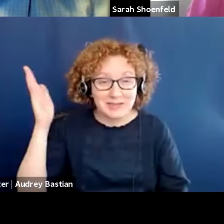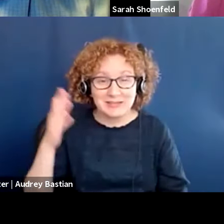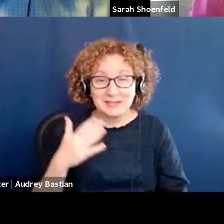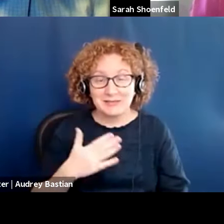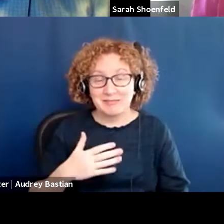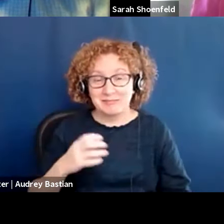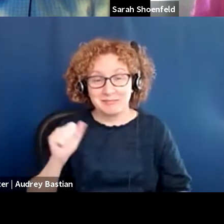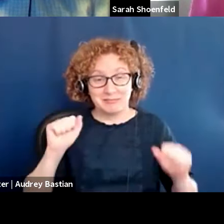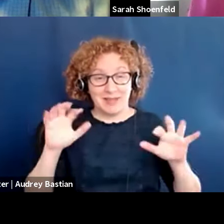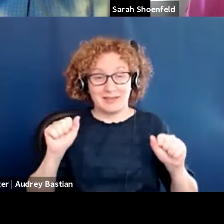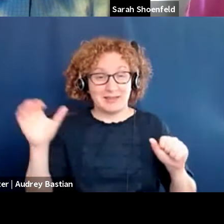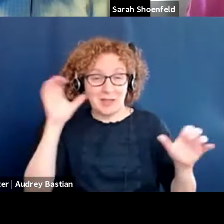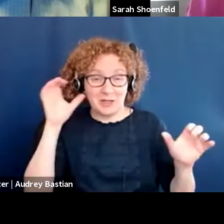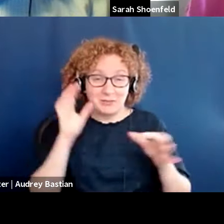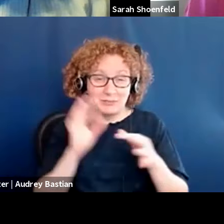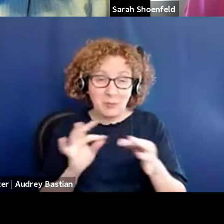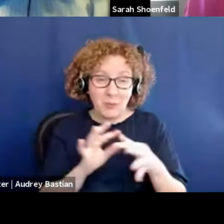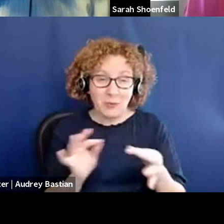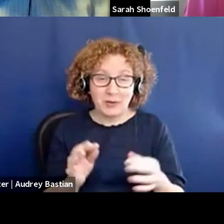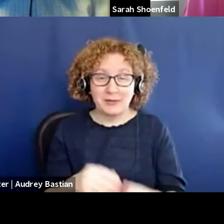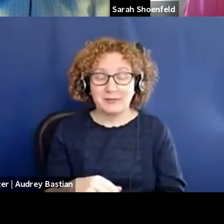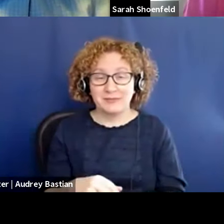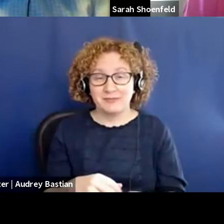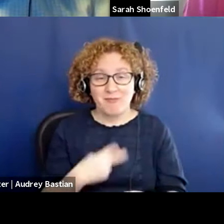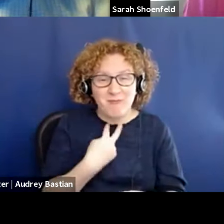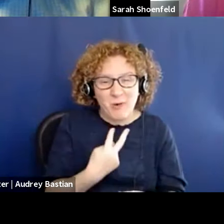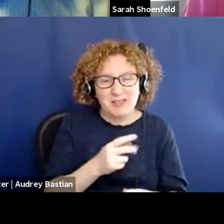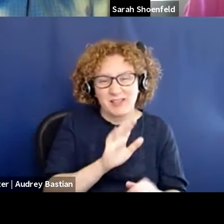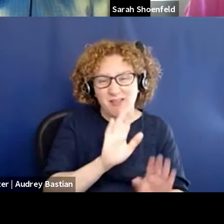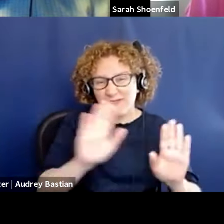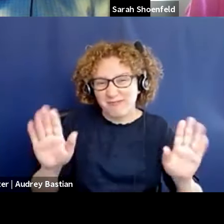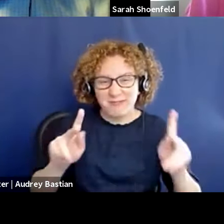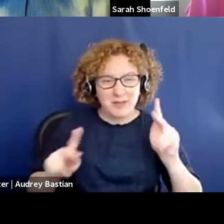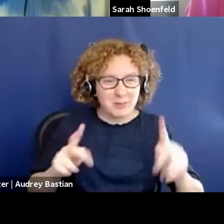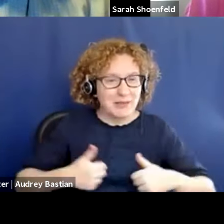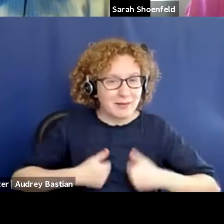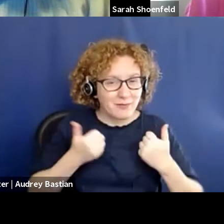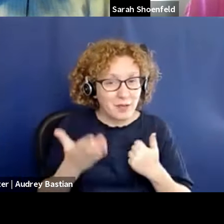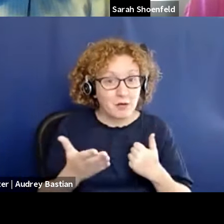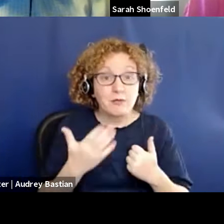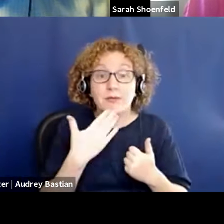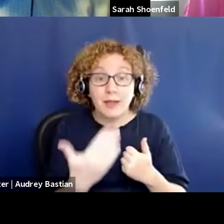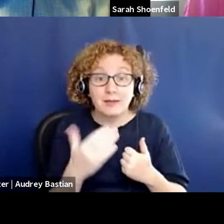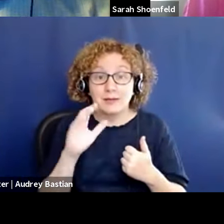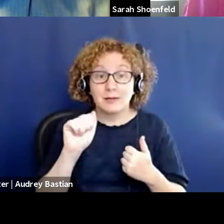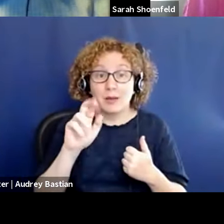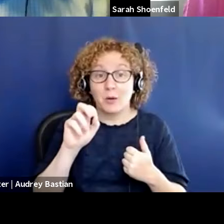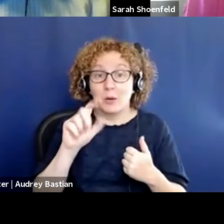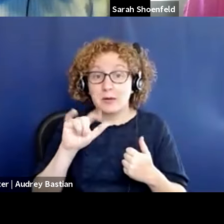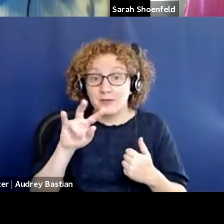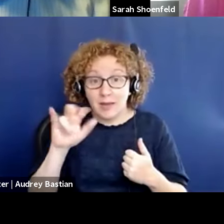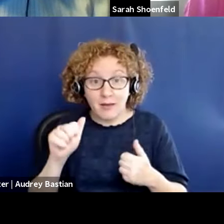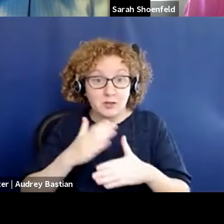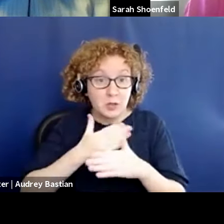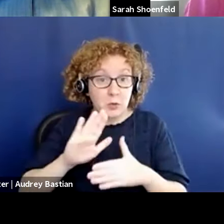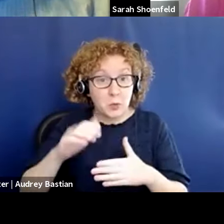to hear this story told with the voices of the people who lived it. And thank you so much, Carol Olivia, for sharing your memories with us,